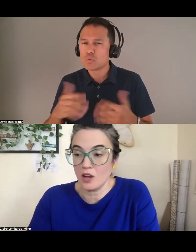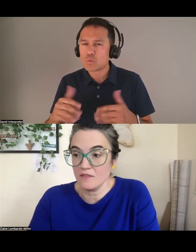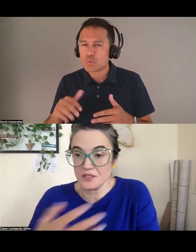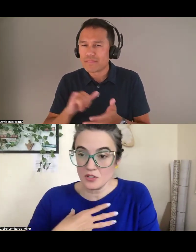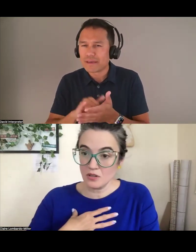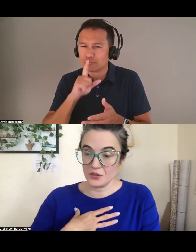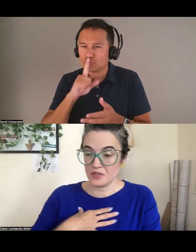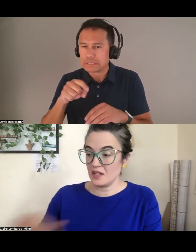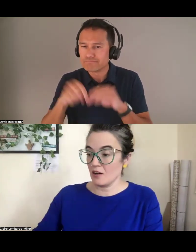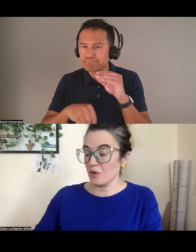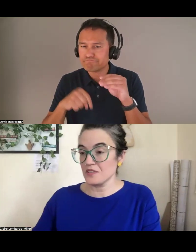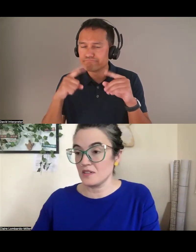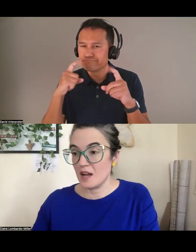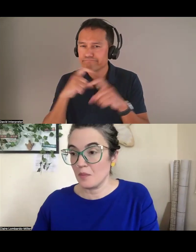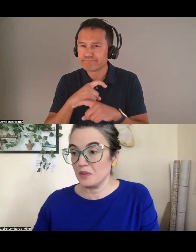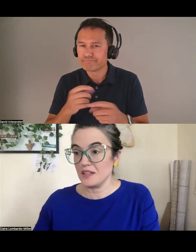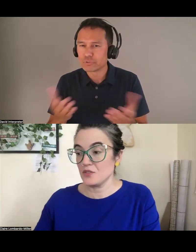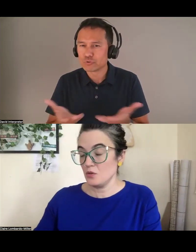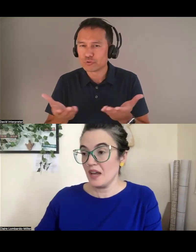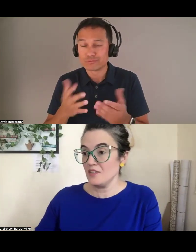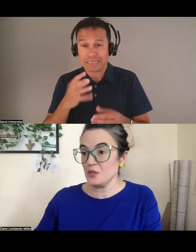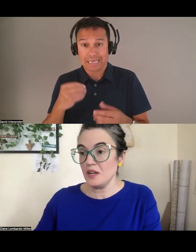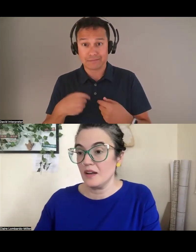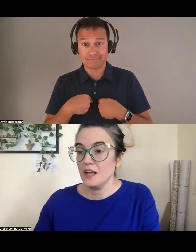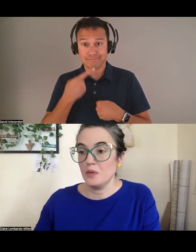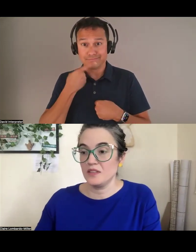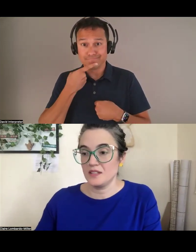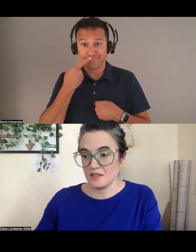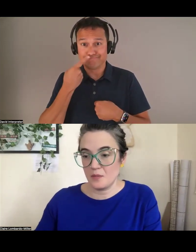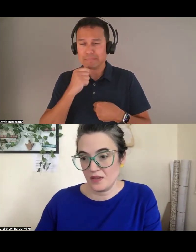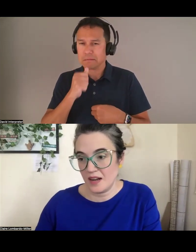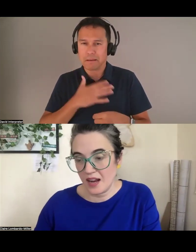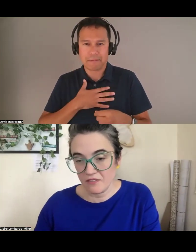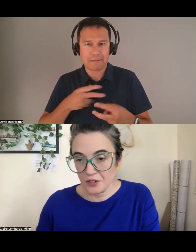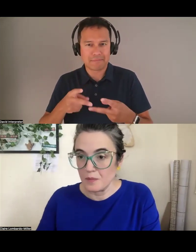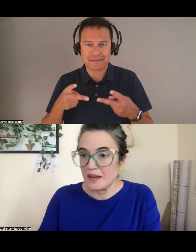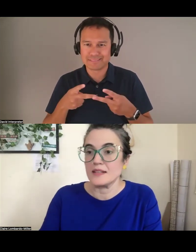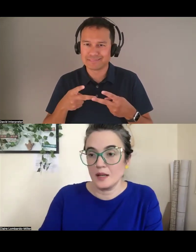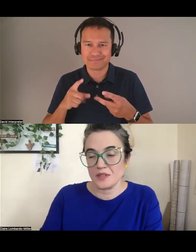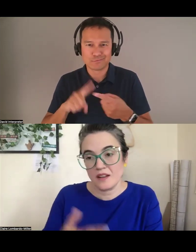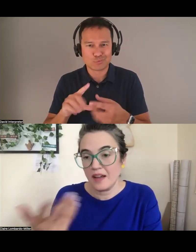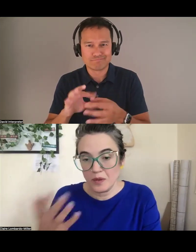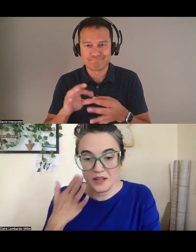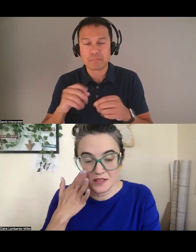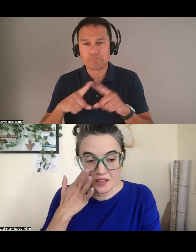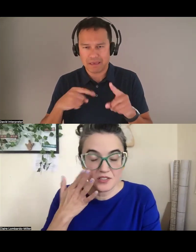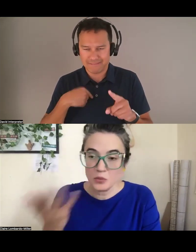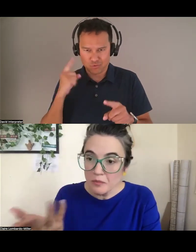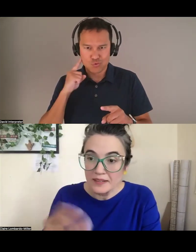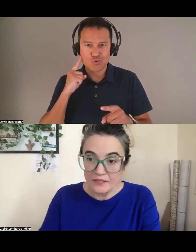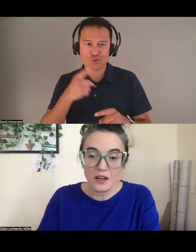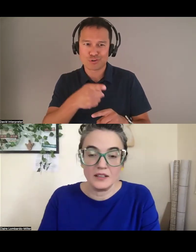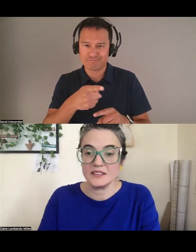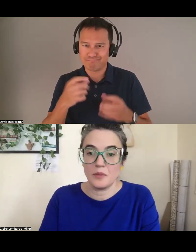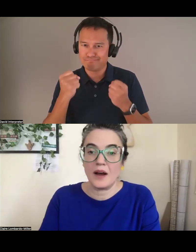this conversation. Also, as a hearing person, it's not my place to get into it, but this is something that I have heard many times and have had many discussions with